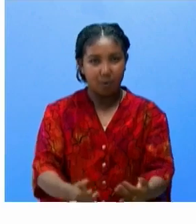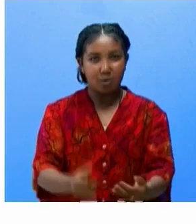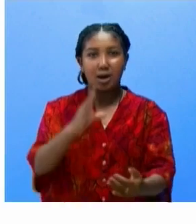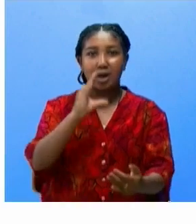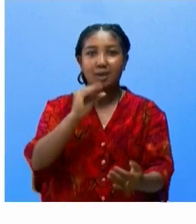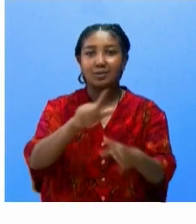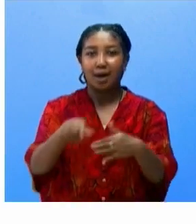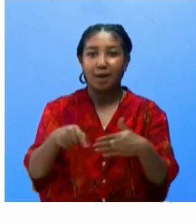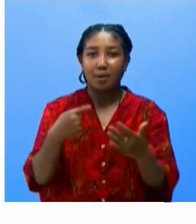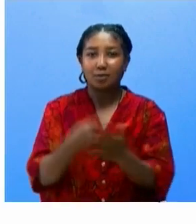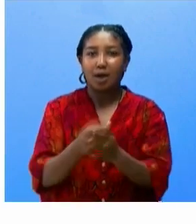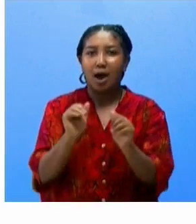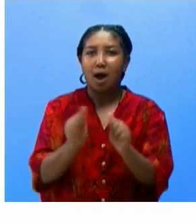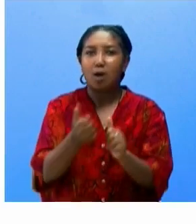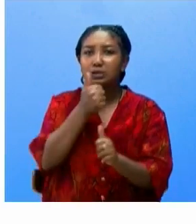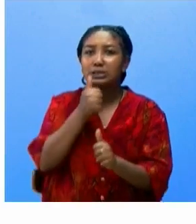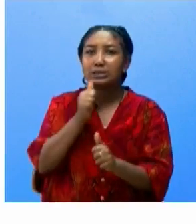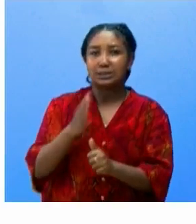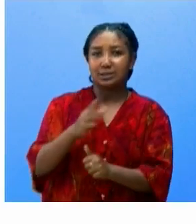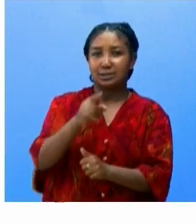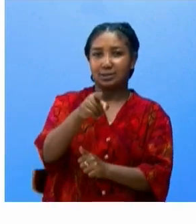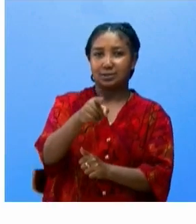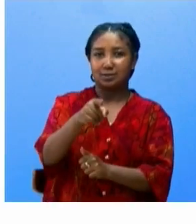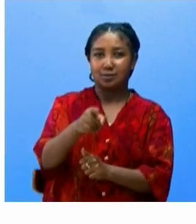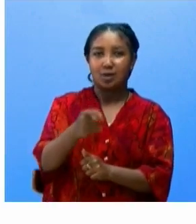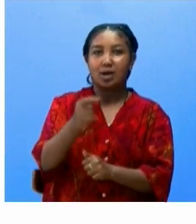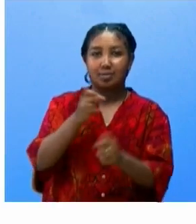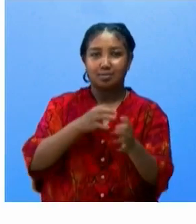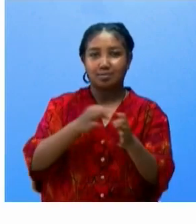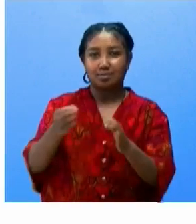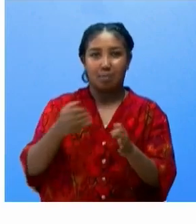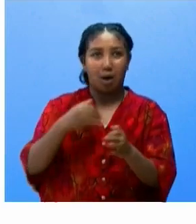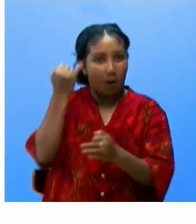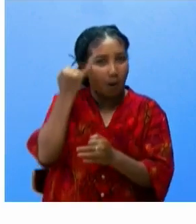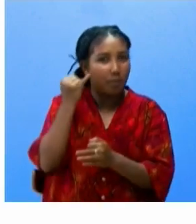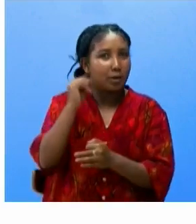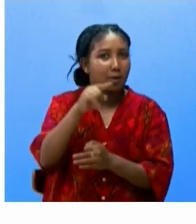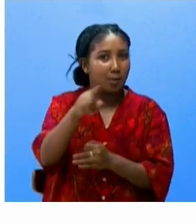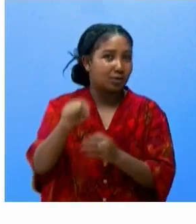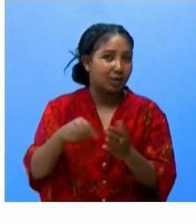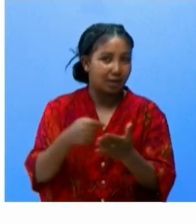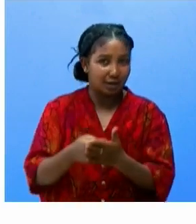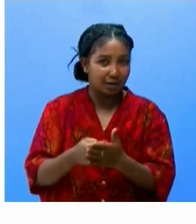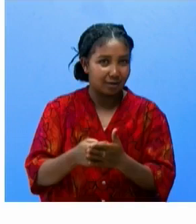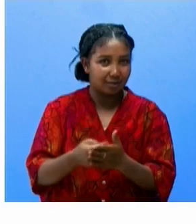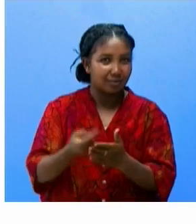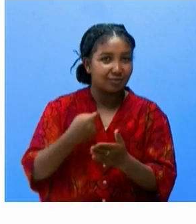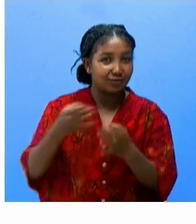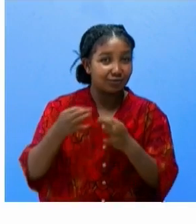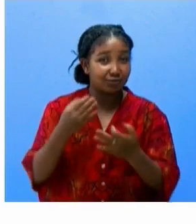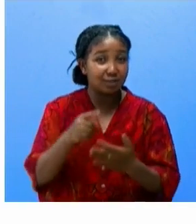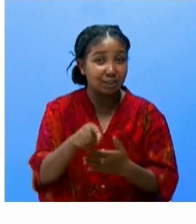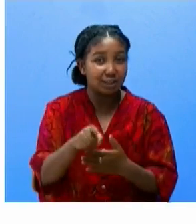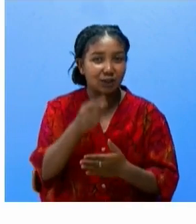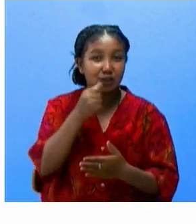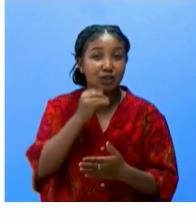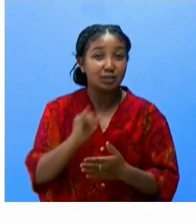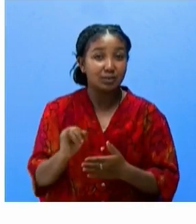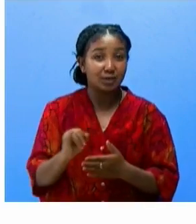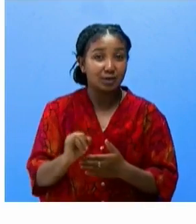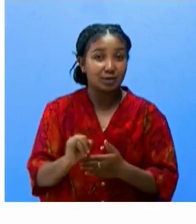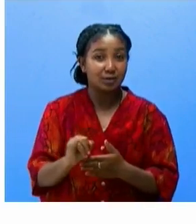talk about how she is. Let me tell you my opinion about her. What do I say about her? She is